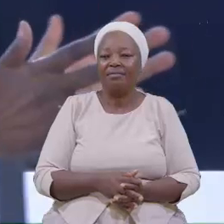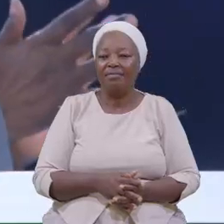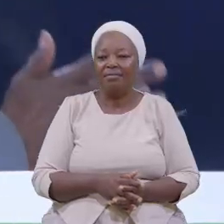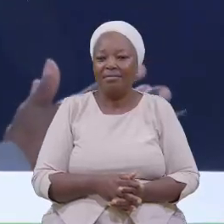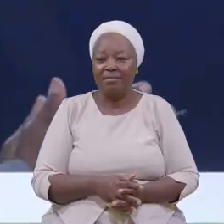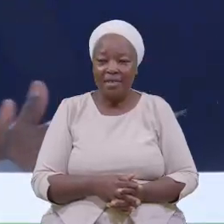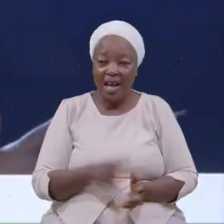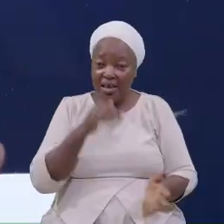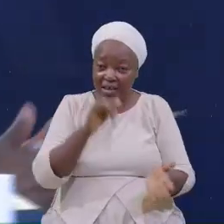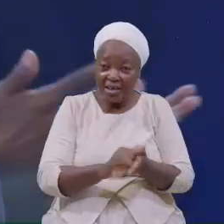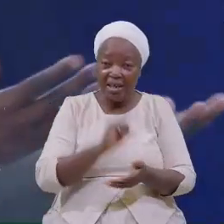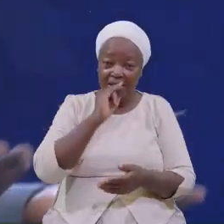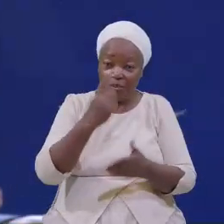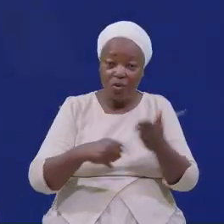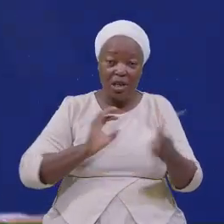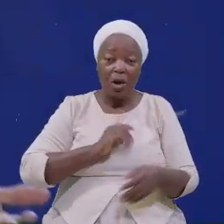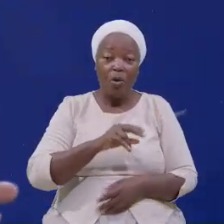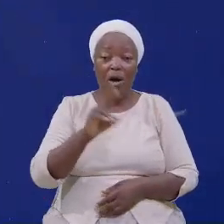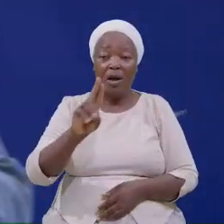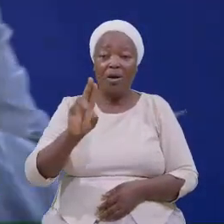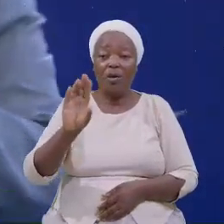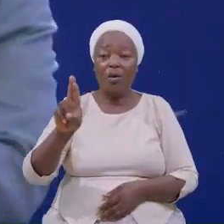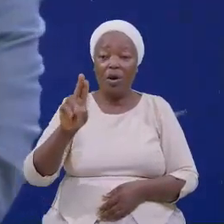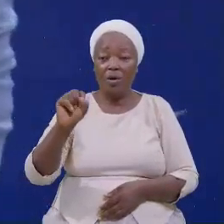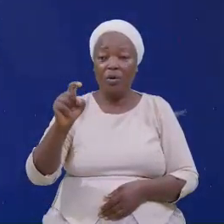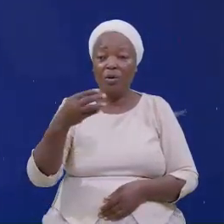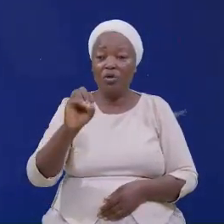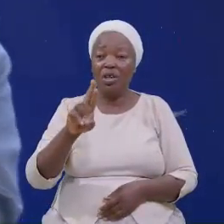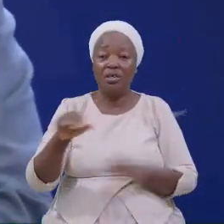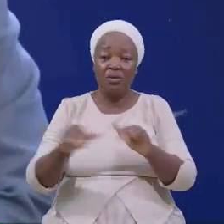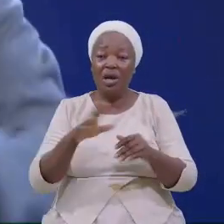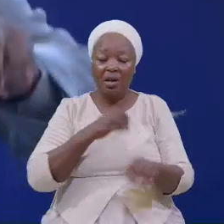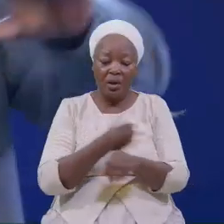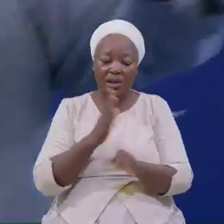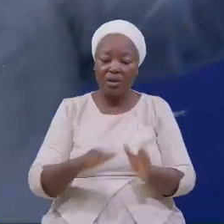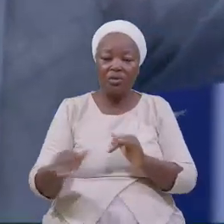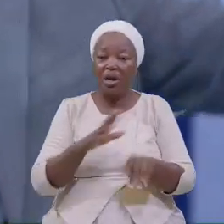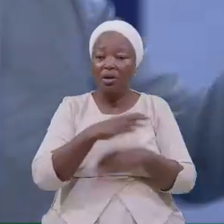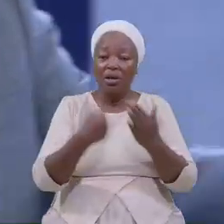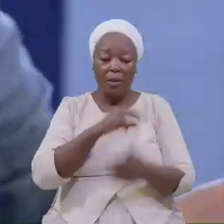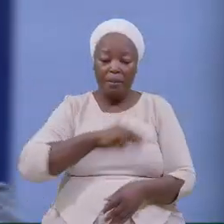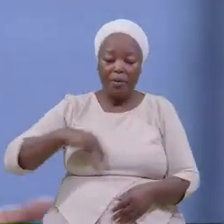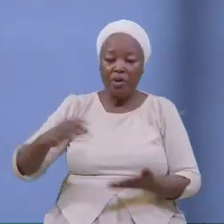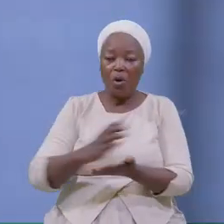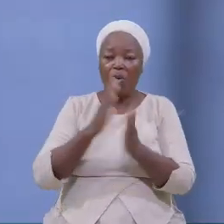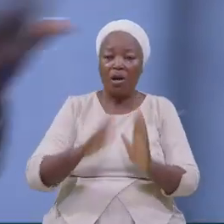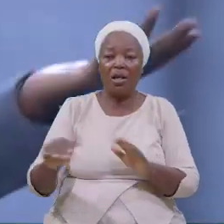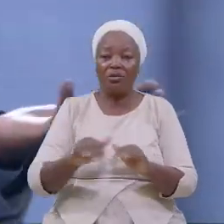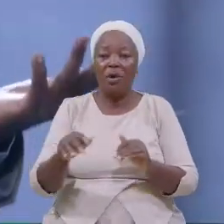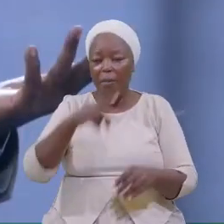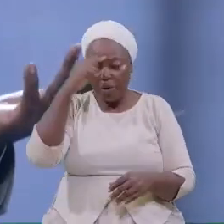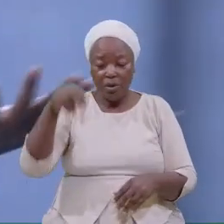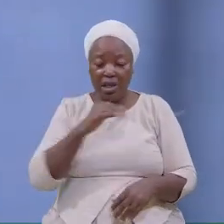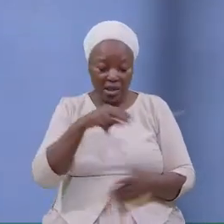That's what our ushers do. That's what our counselors do. That's what our members of the choir do. Because there were children there. We